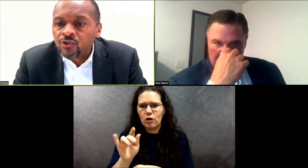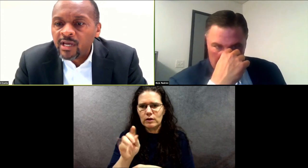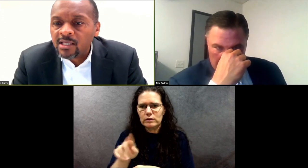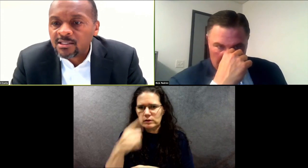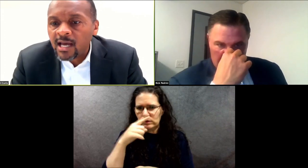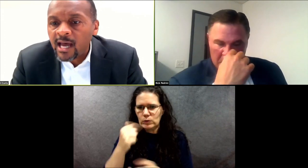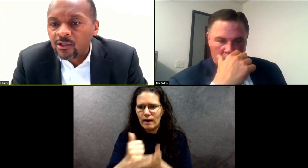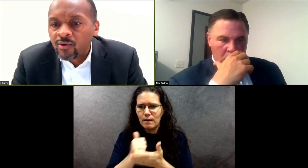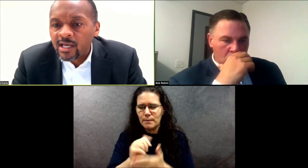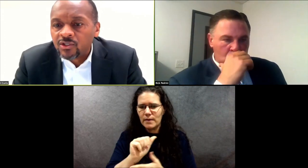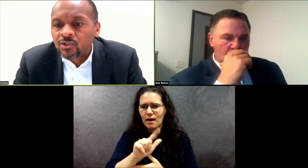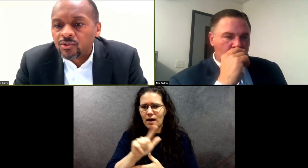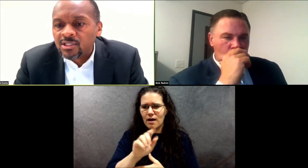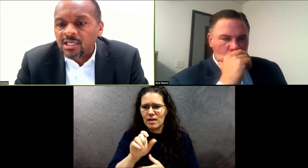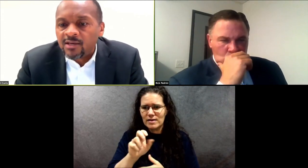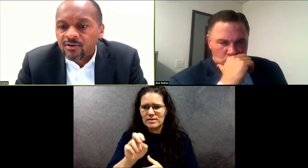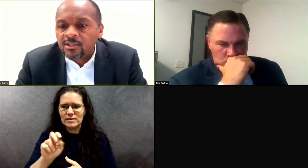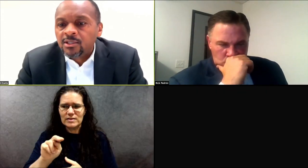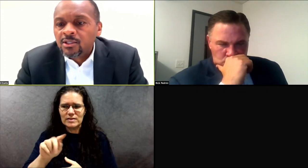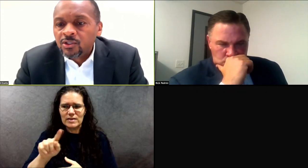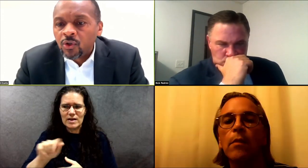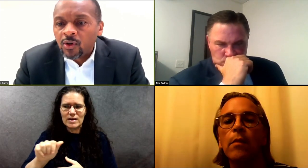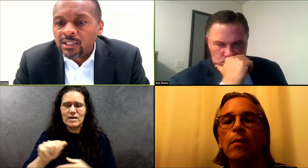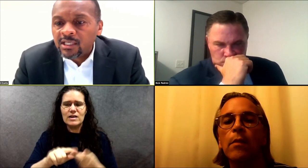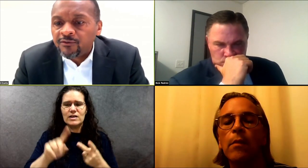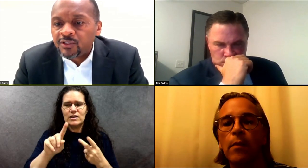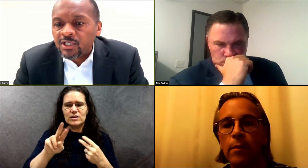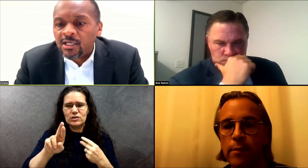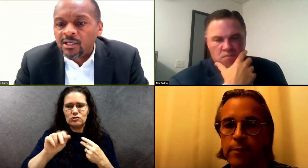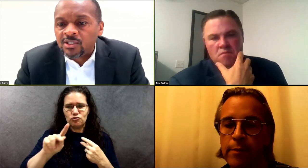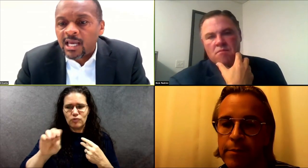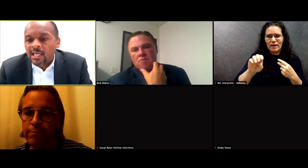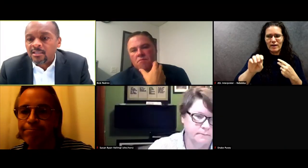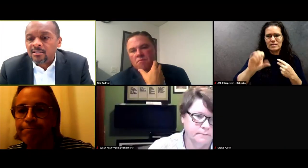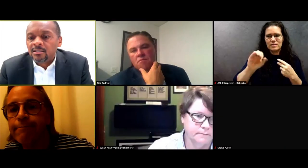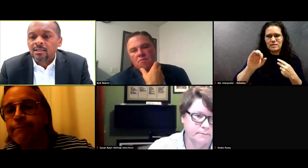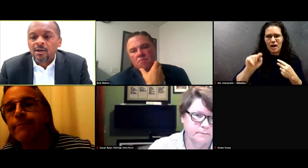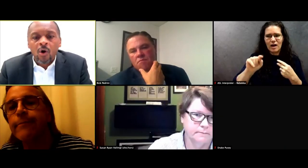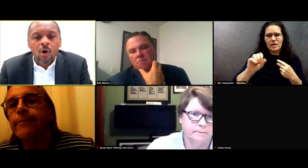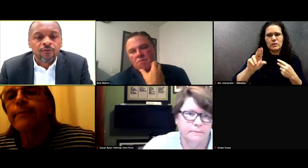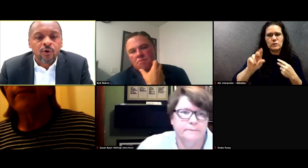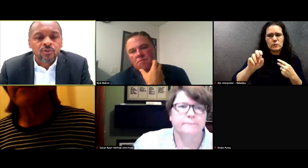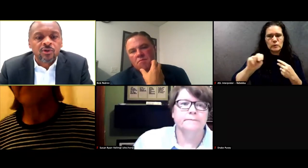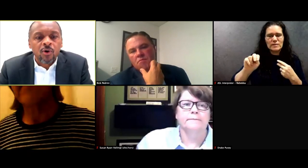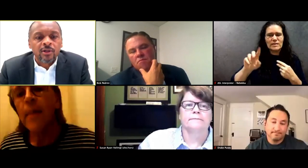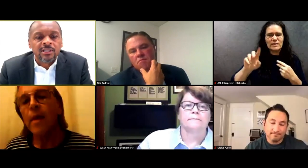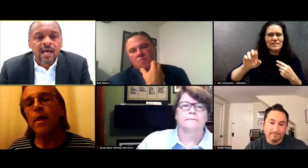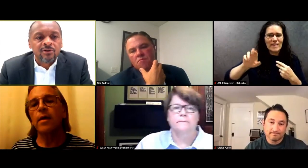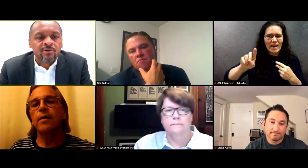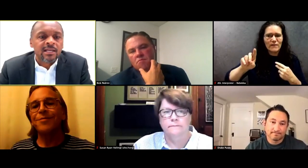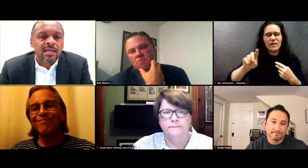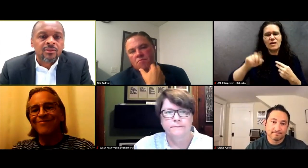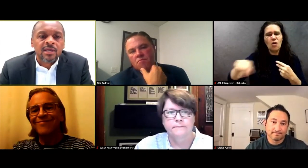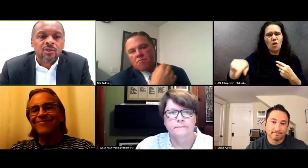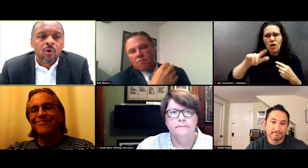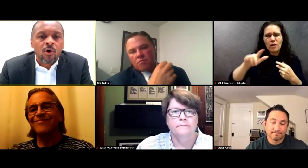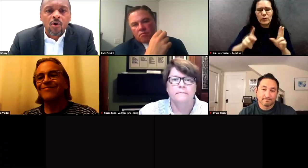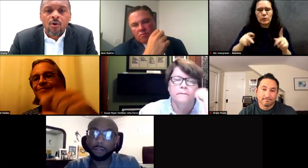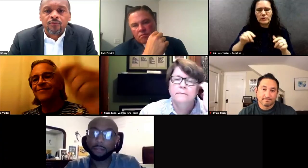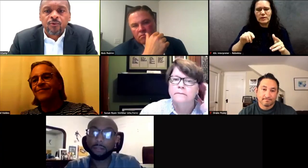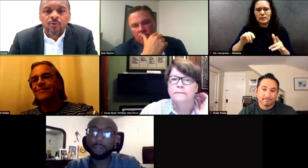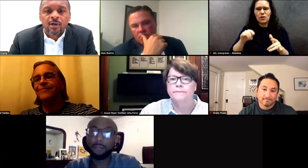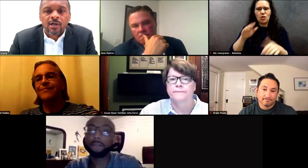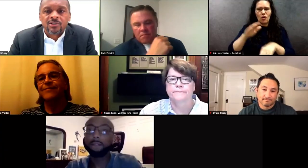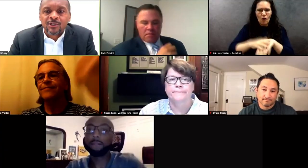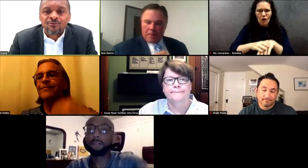Alensa, Drake, Scott, Greg, Susan, David, Doralee, Fajina, Zane, all folks that are on the line right now. Thank you